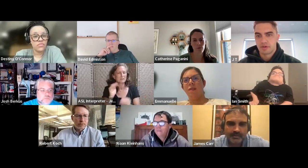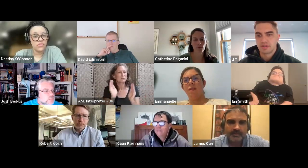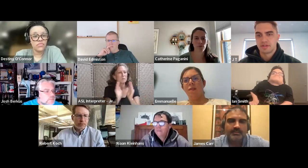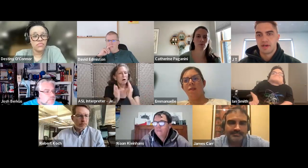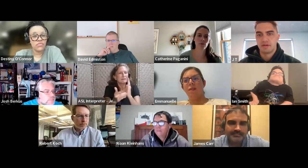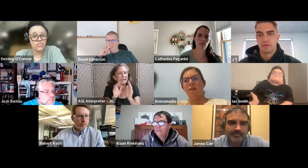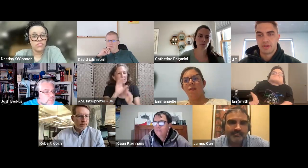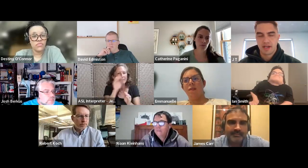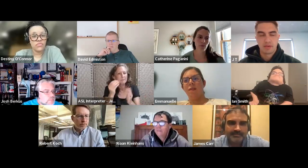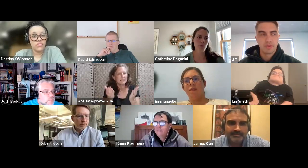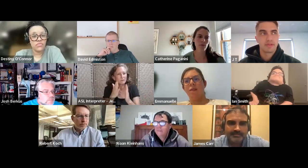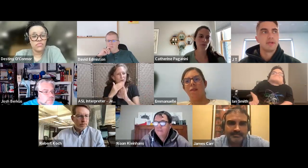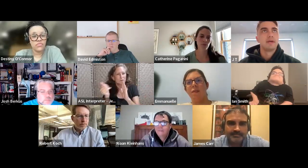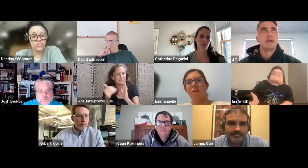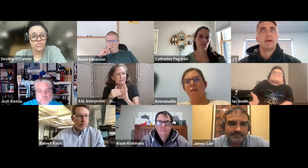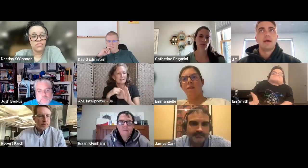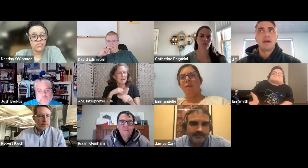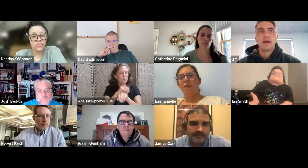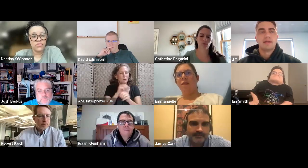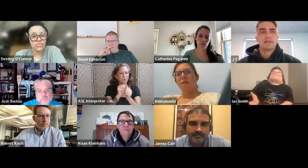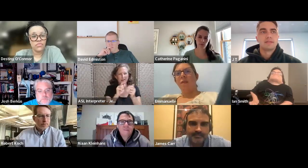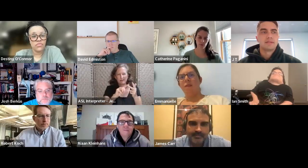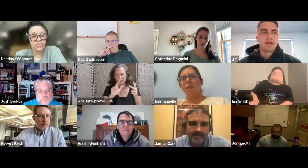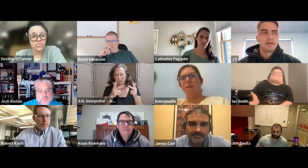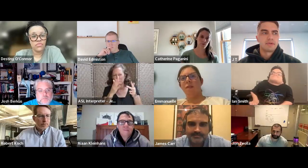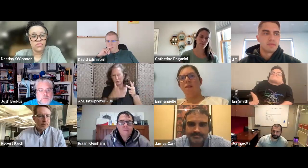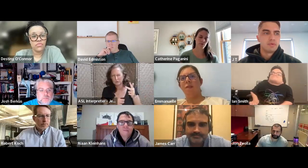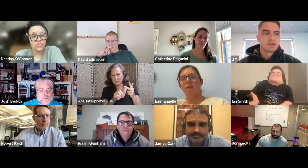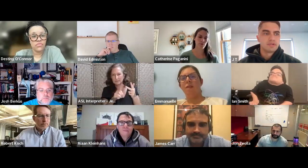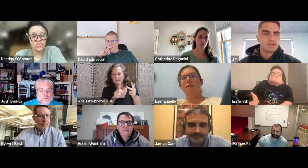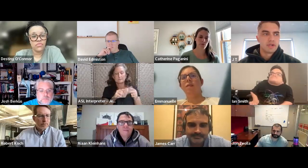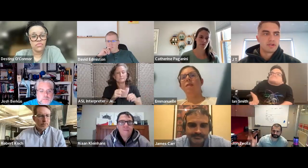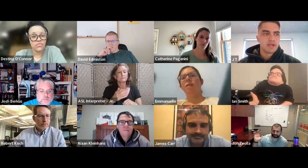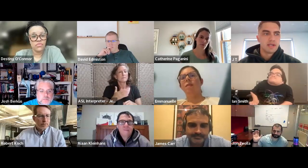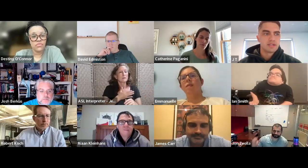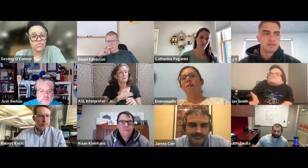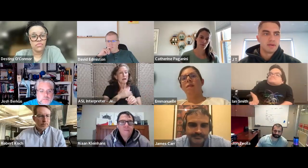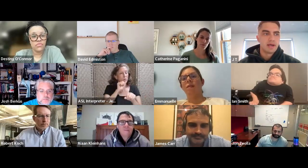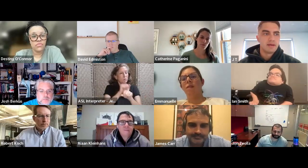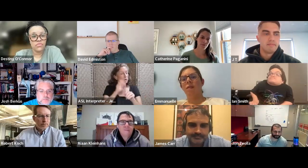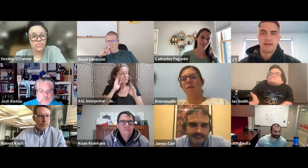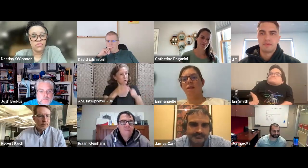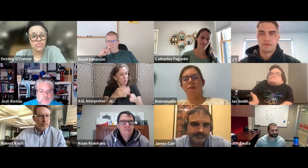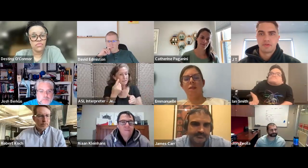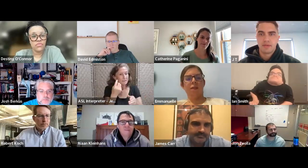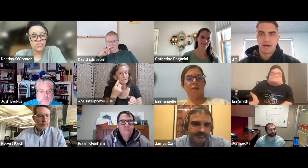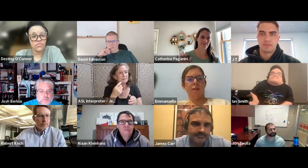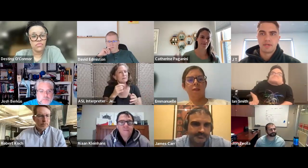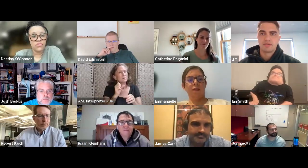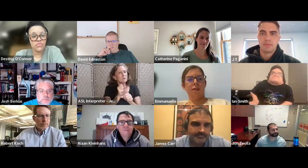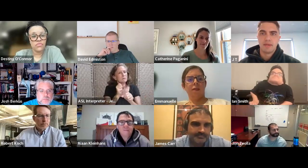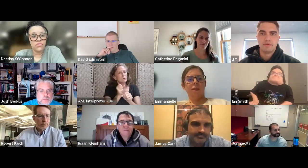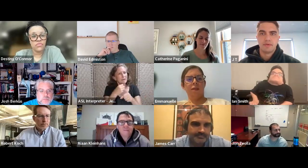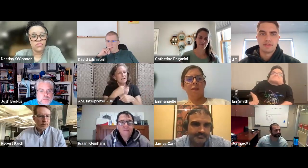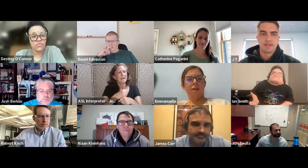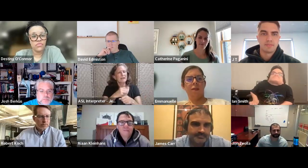also work alongside Rian with. And because of my work to try and create meaningful career